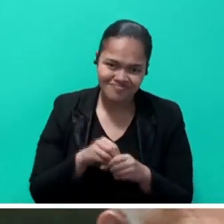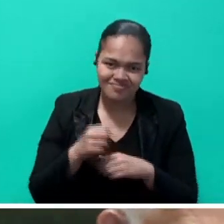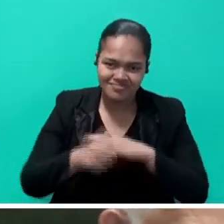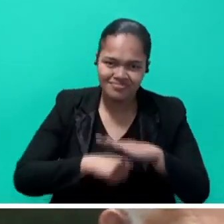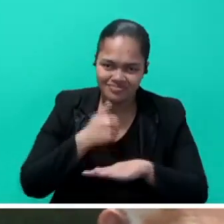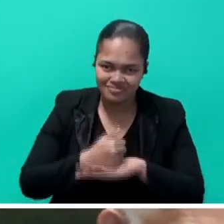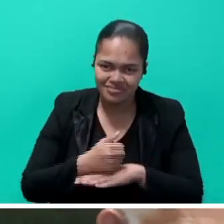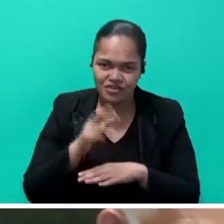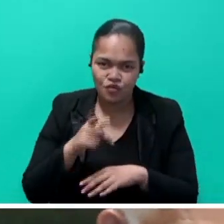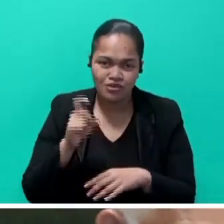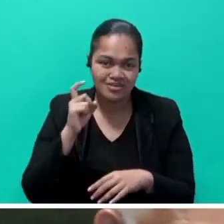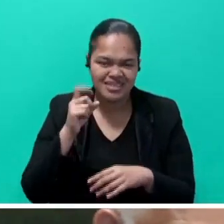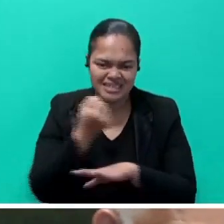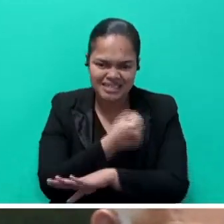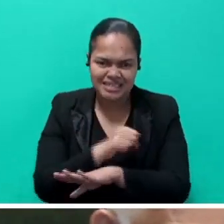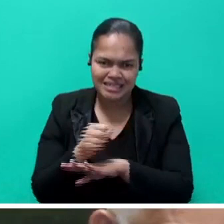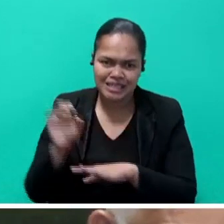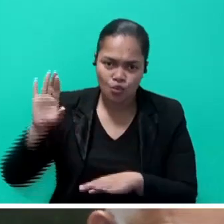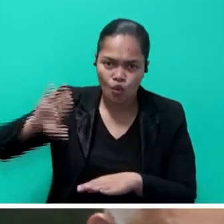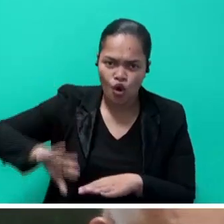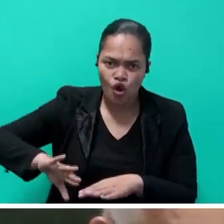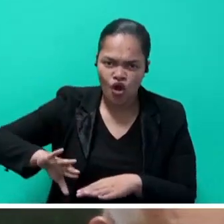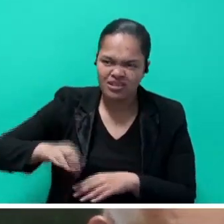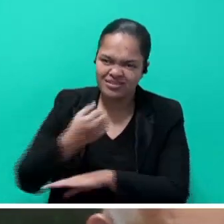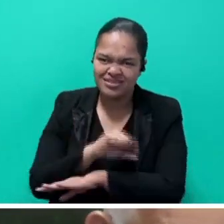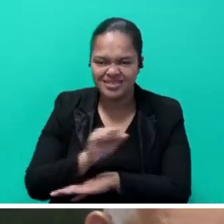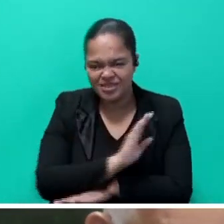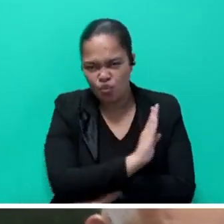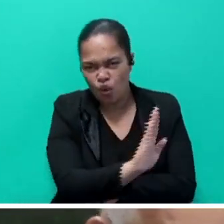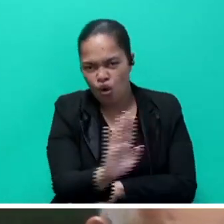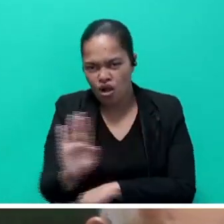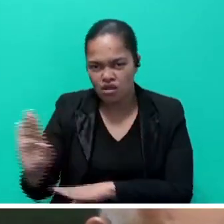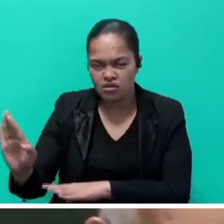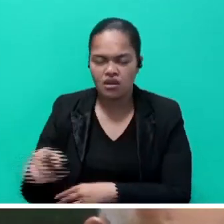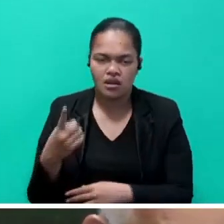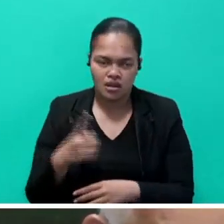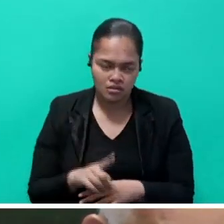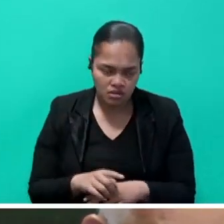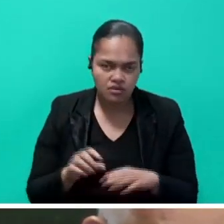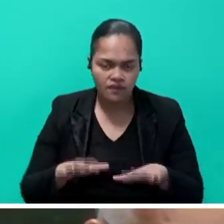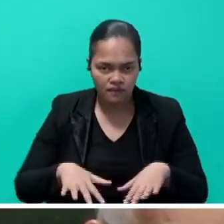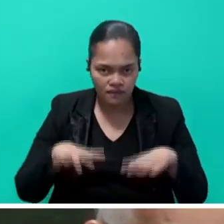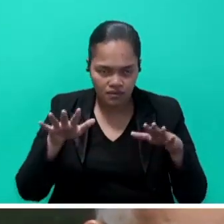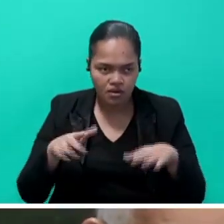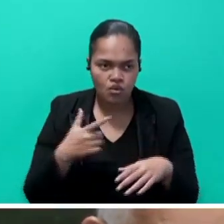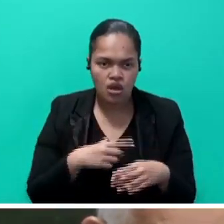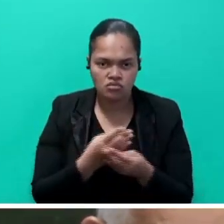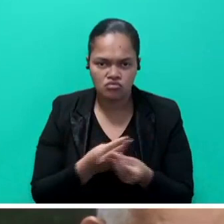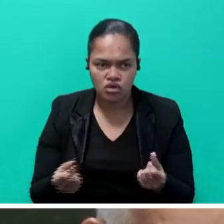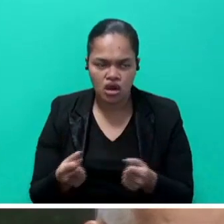establishment of seawalls and outfall structures such as floodgates and floodgates to reduce